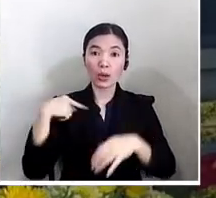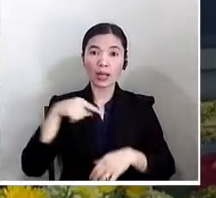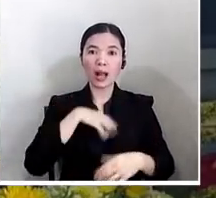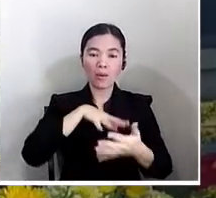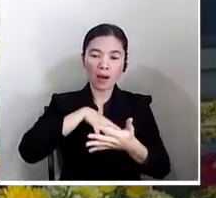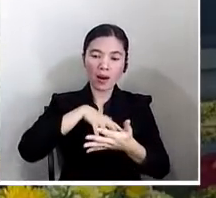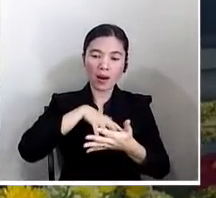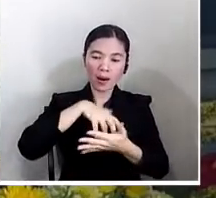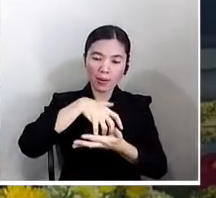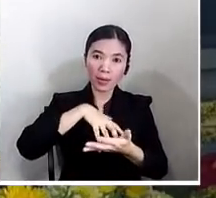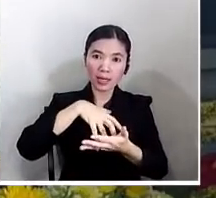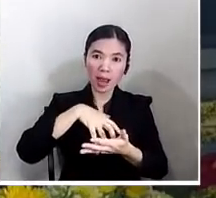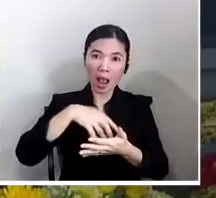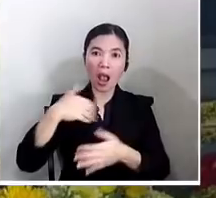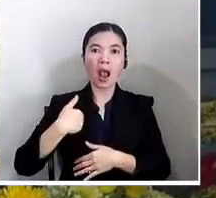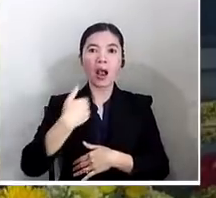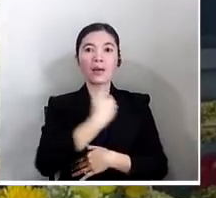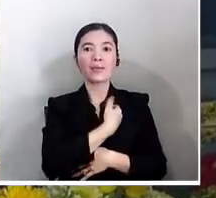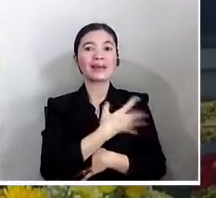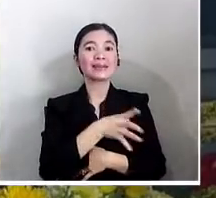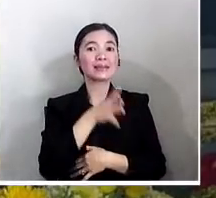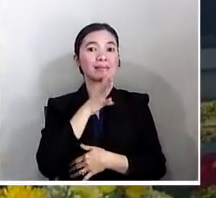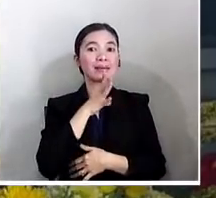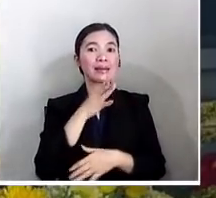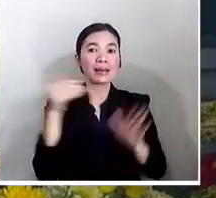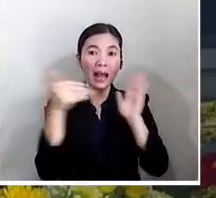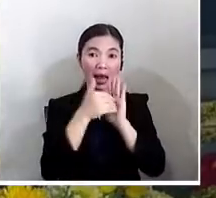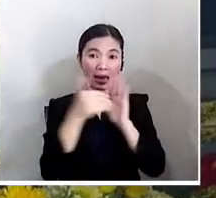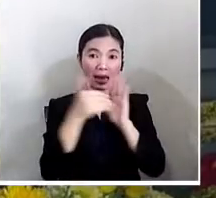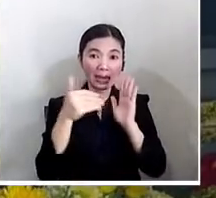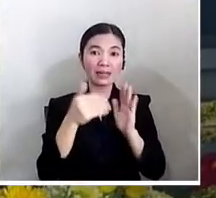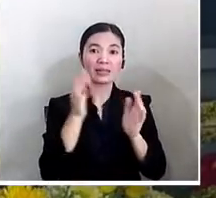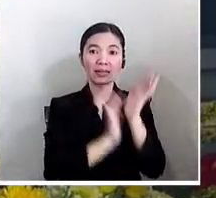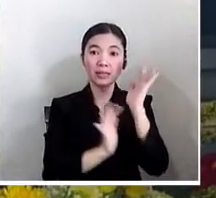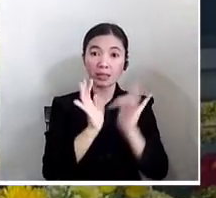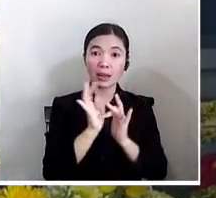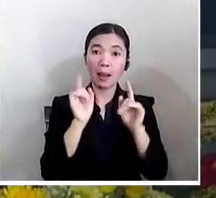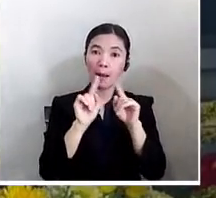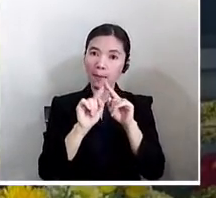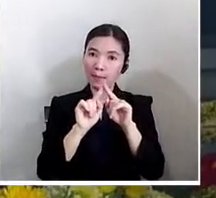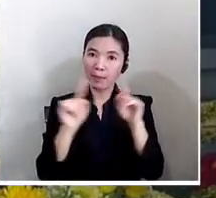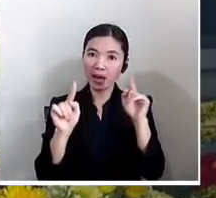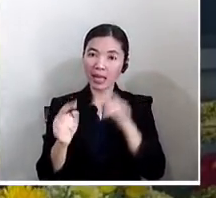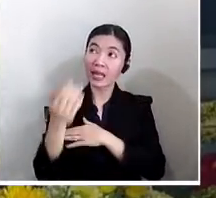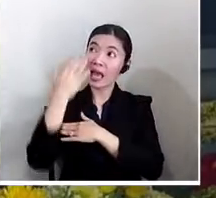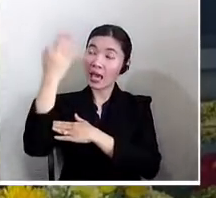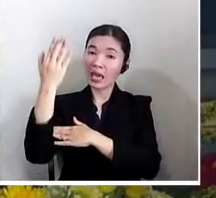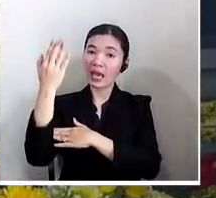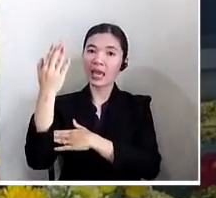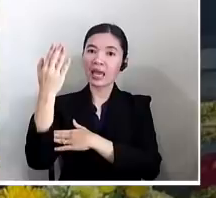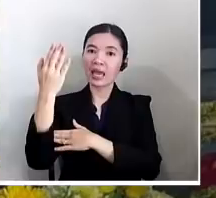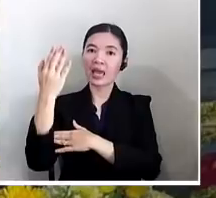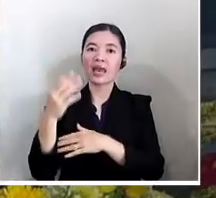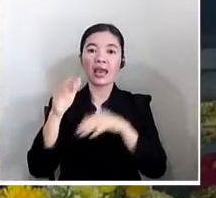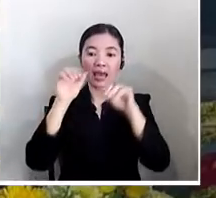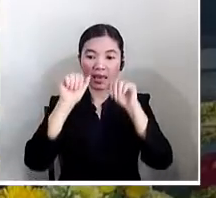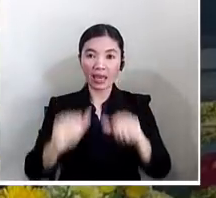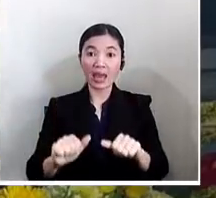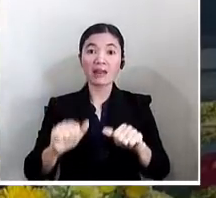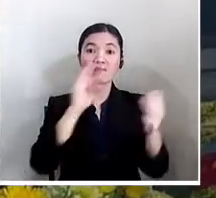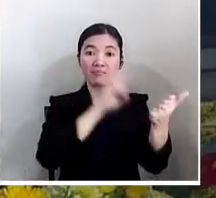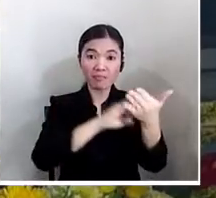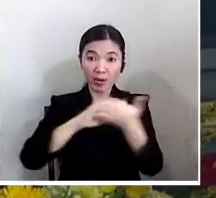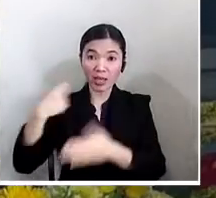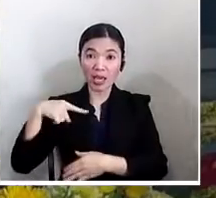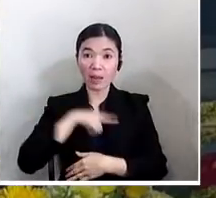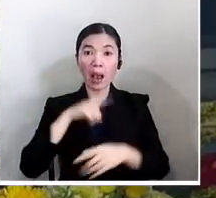speak against Jesus, still He will forgive us. But if we blaspheme